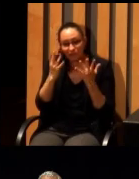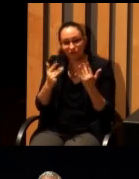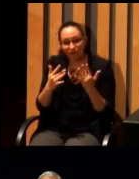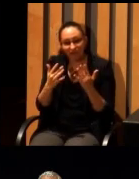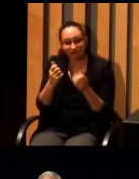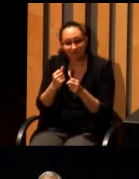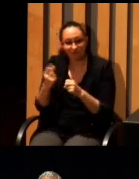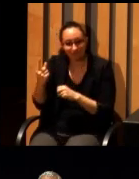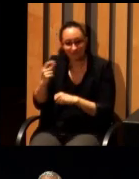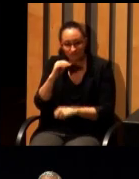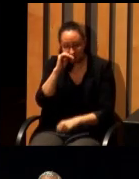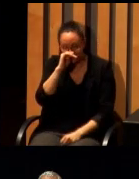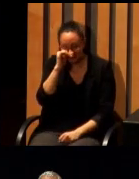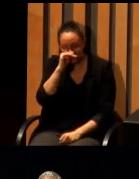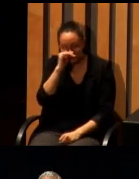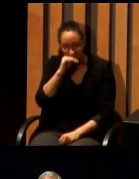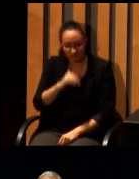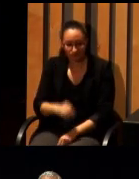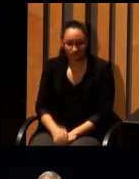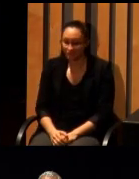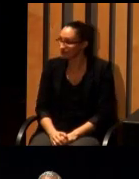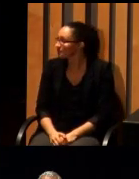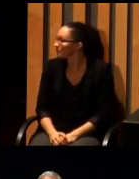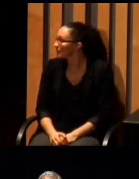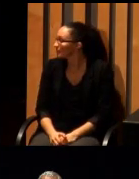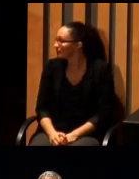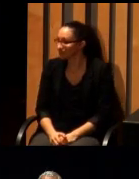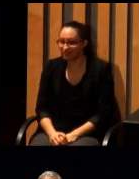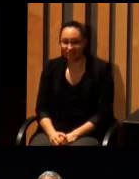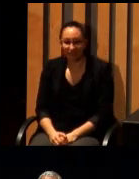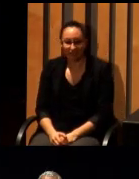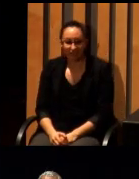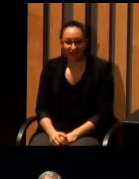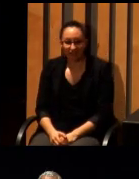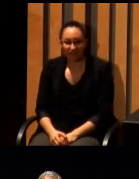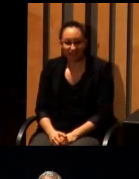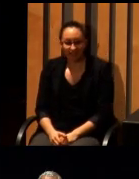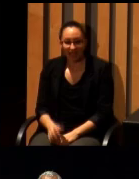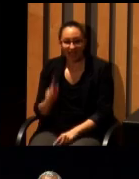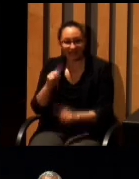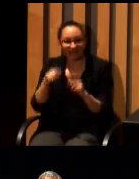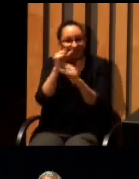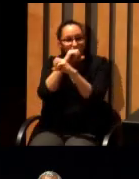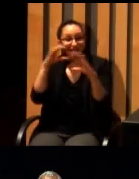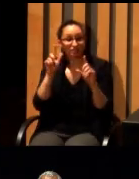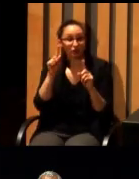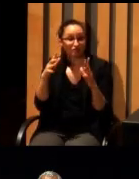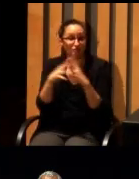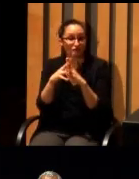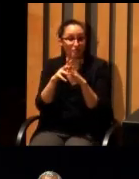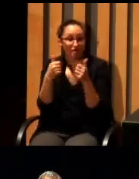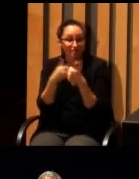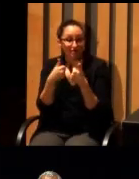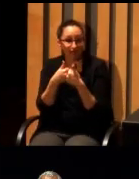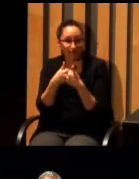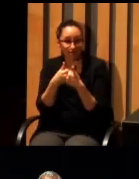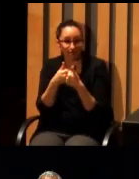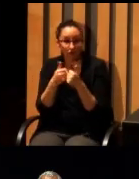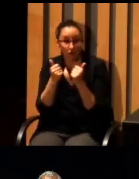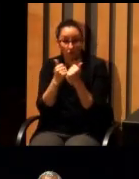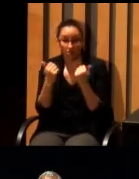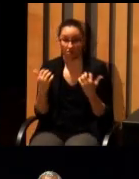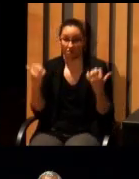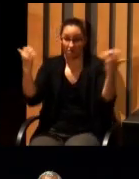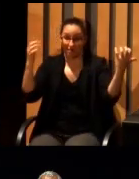can only imagine what it would be like to be at a football game at FedEx Field in a crowd of closer to